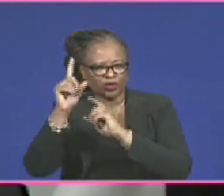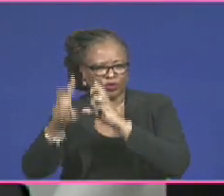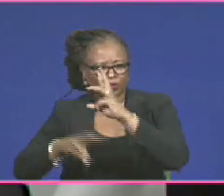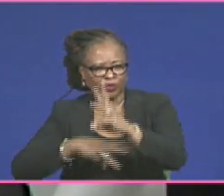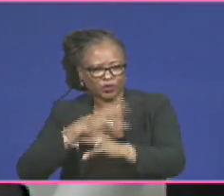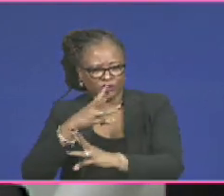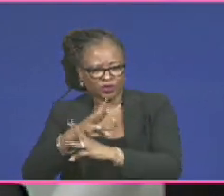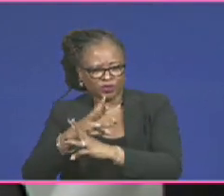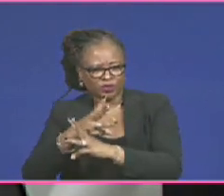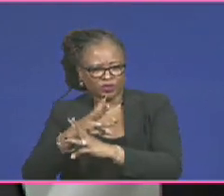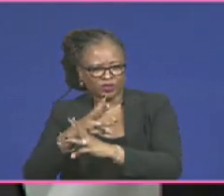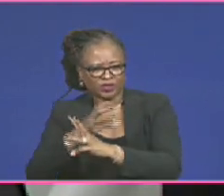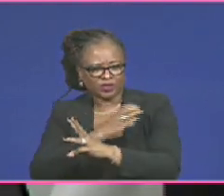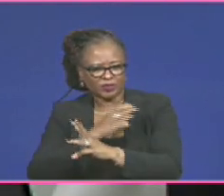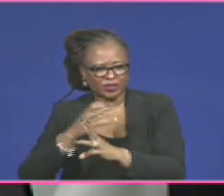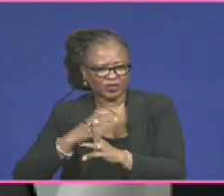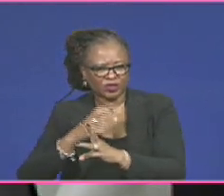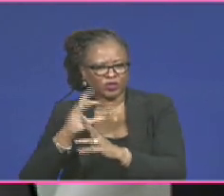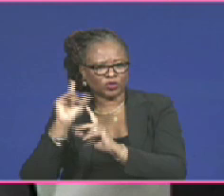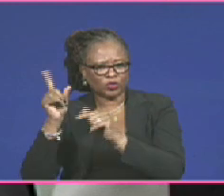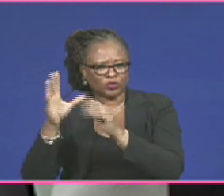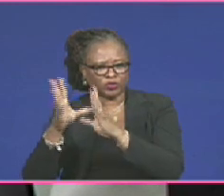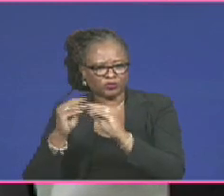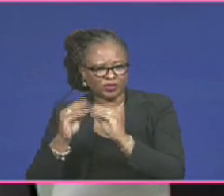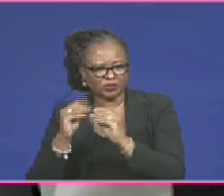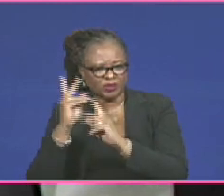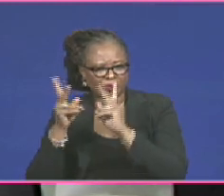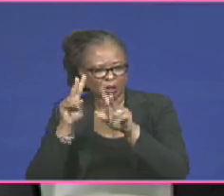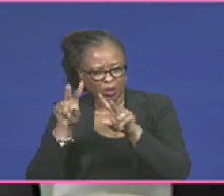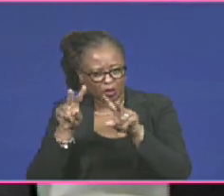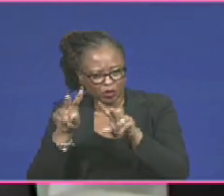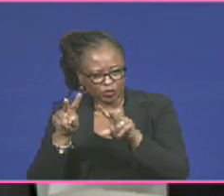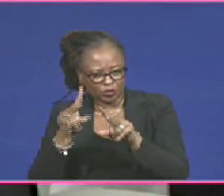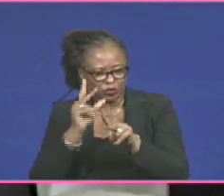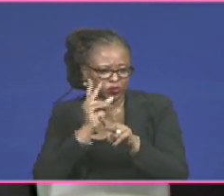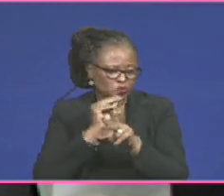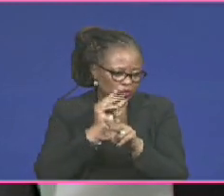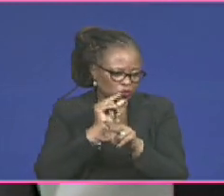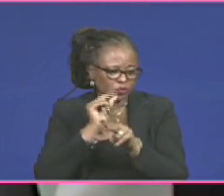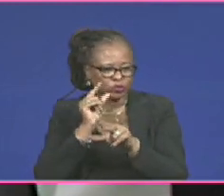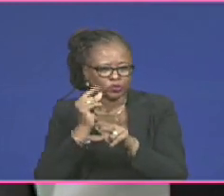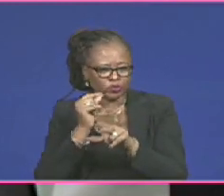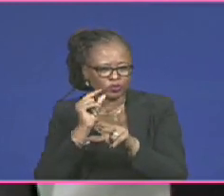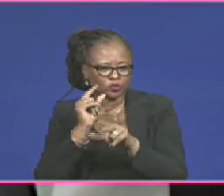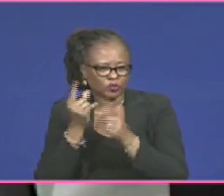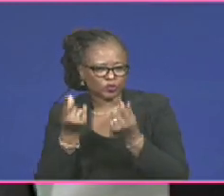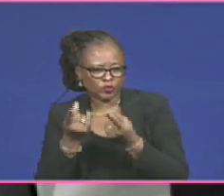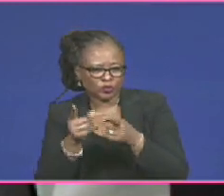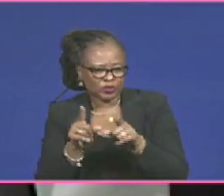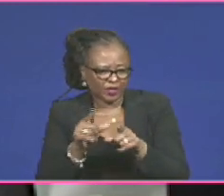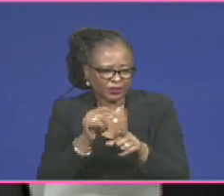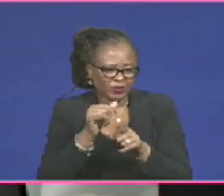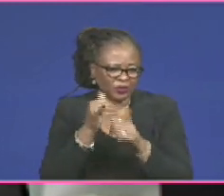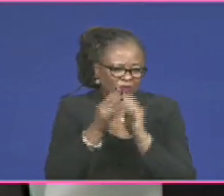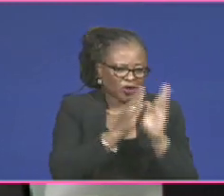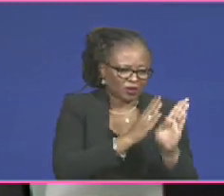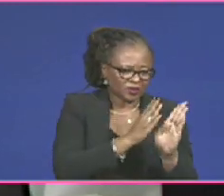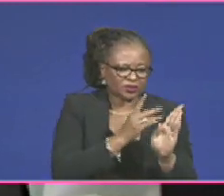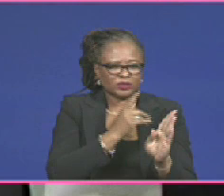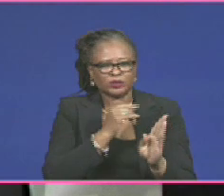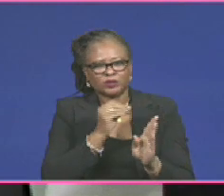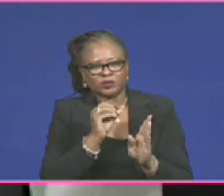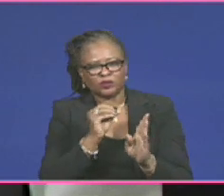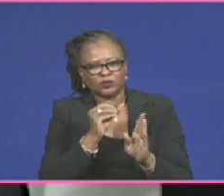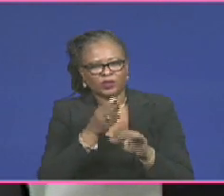community. And you know, you go to these meetings and people looking at you and whispering about coming and asking you, what about the Bahamas? For the